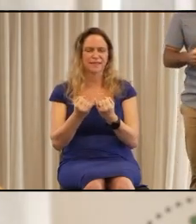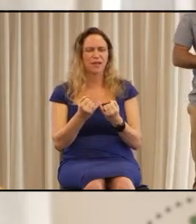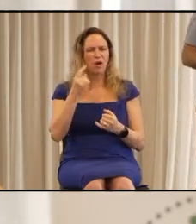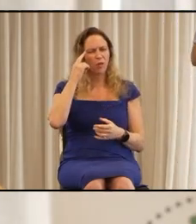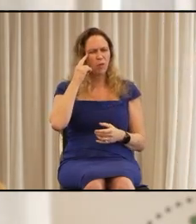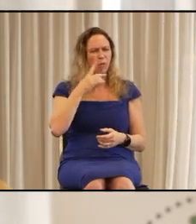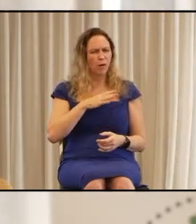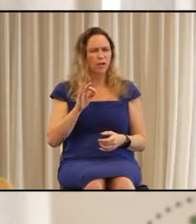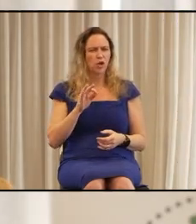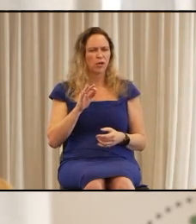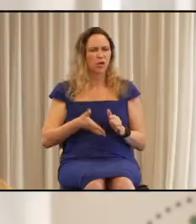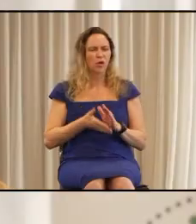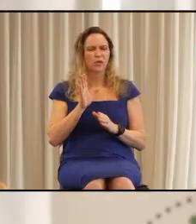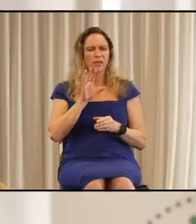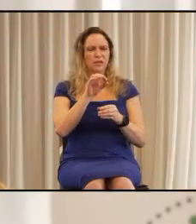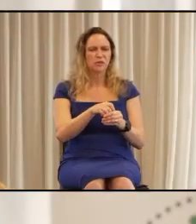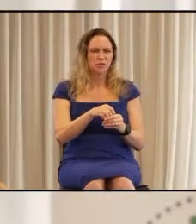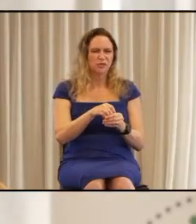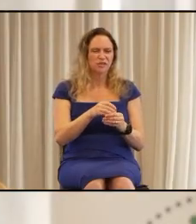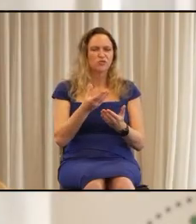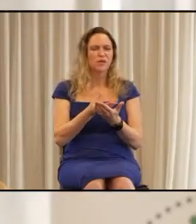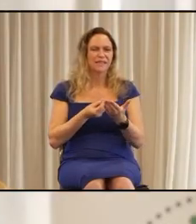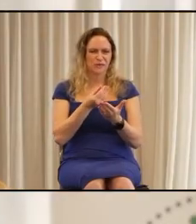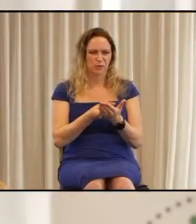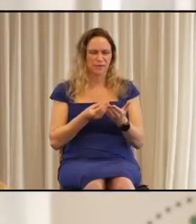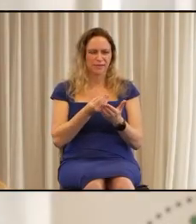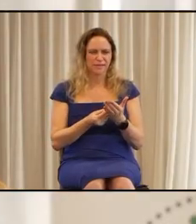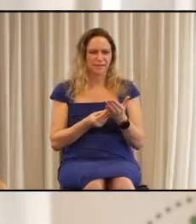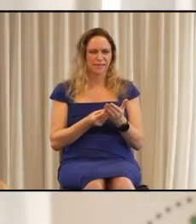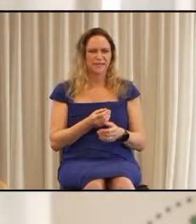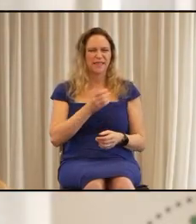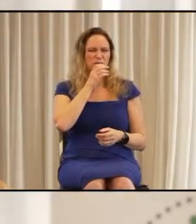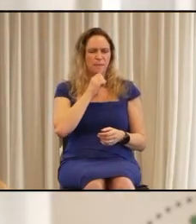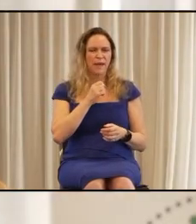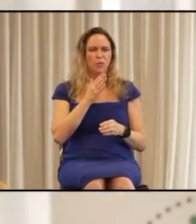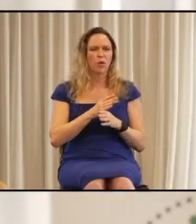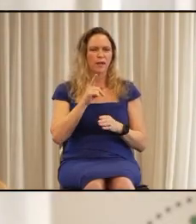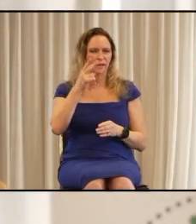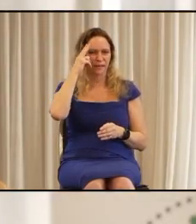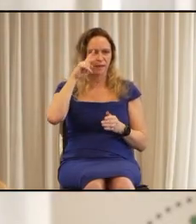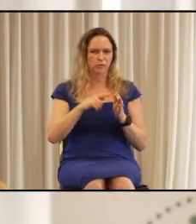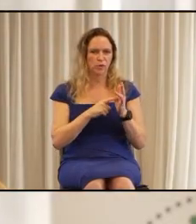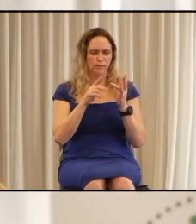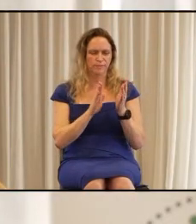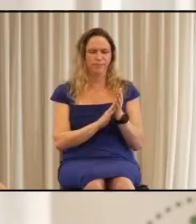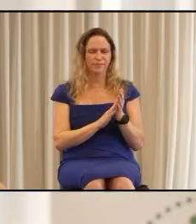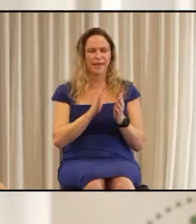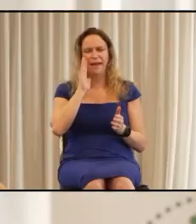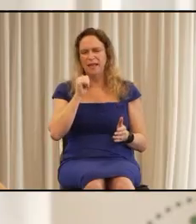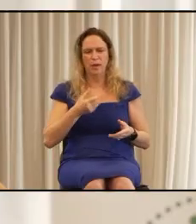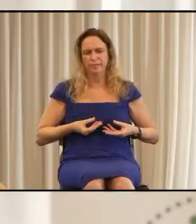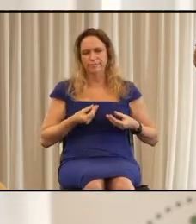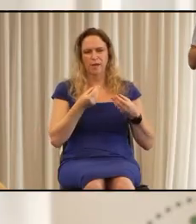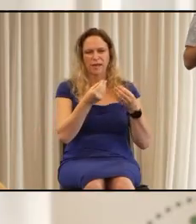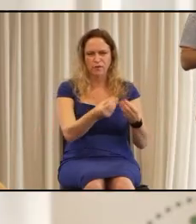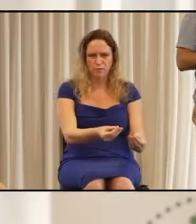Inclusion Works. And there was a guy, Rick Thompson, who was working there. And so I stopped in. I gave my